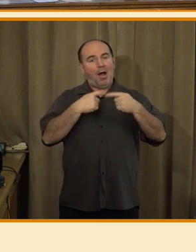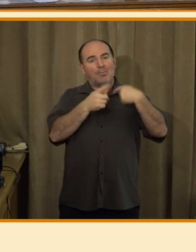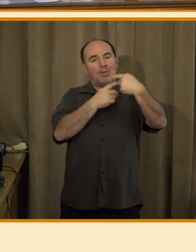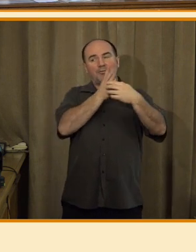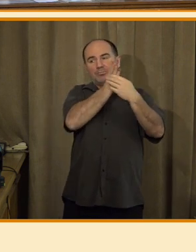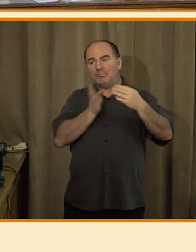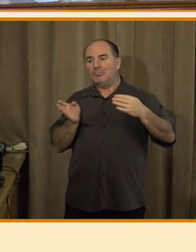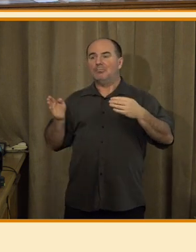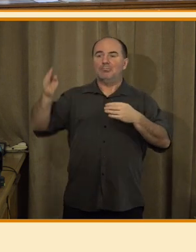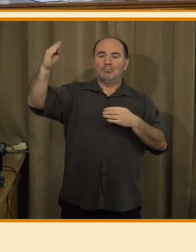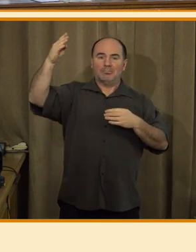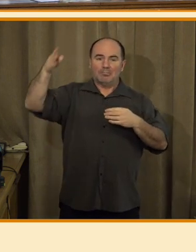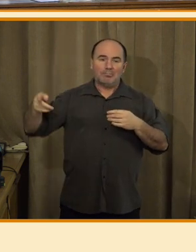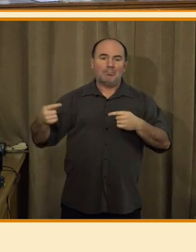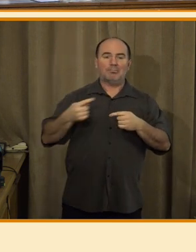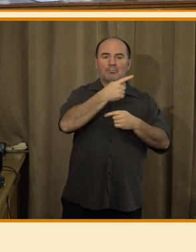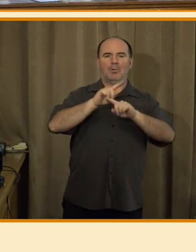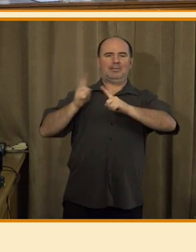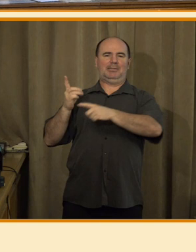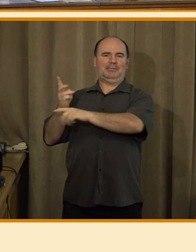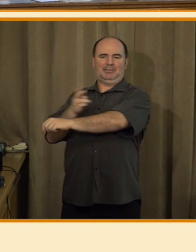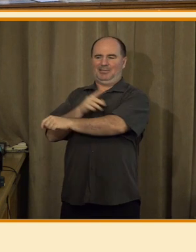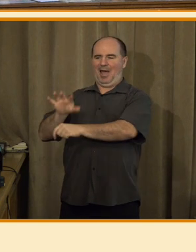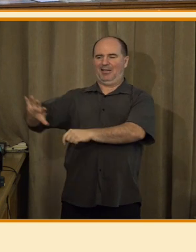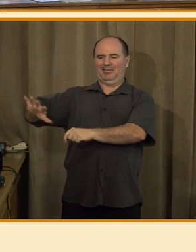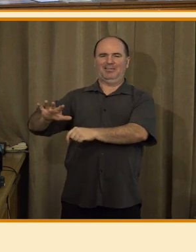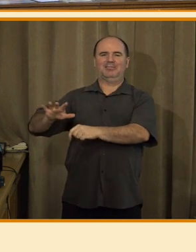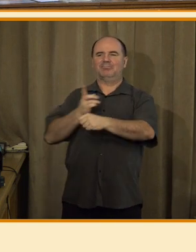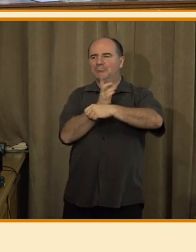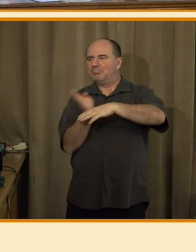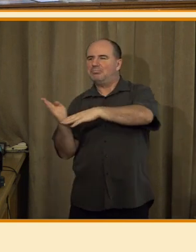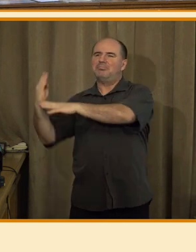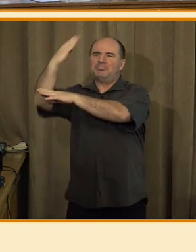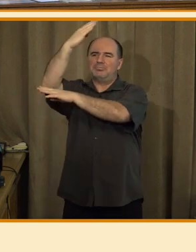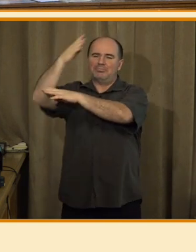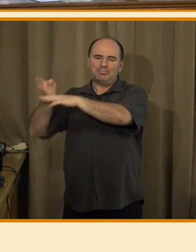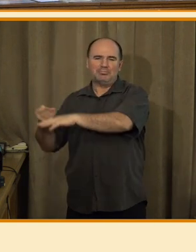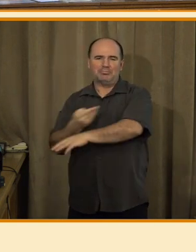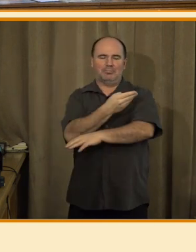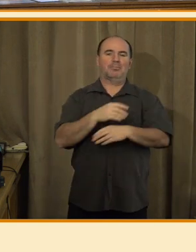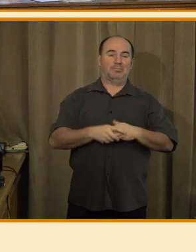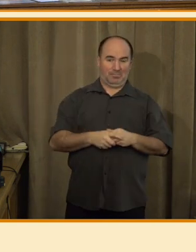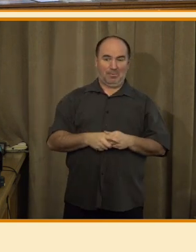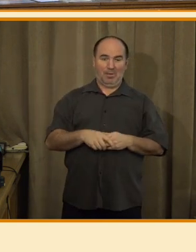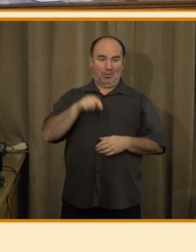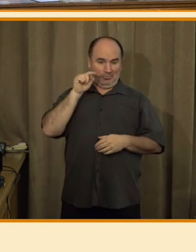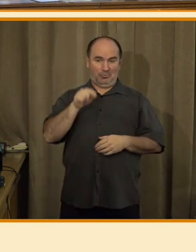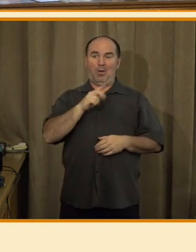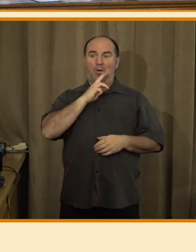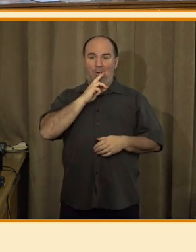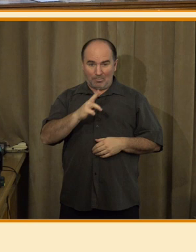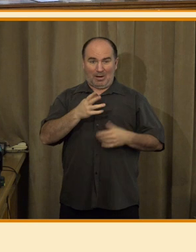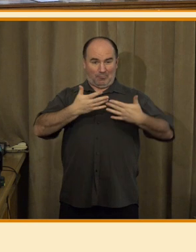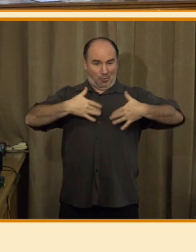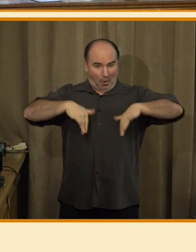context, have to if we can talk about protection Norsk, when